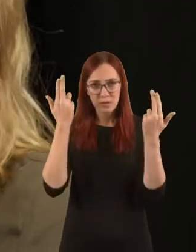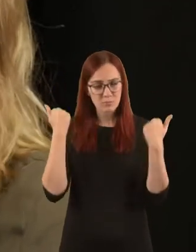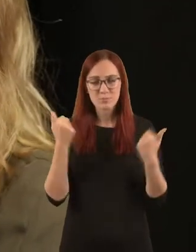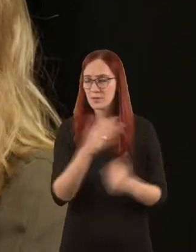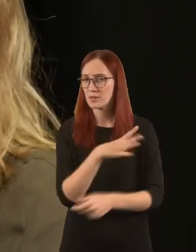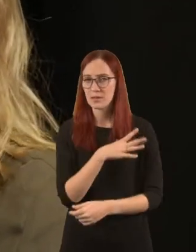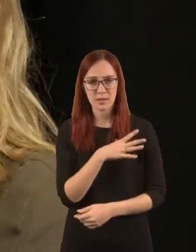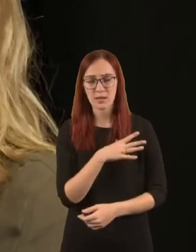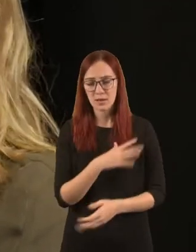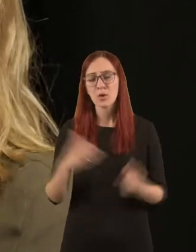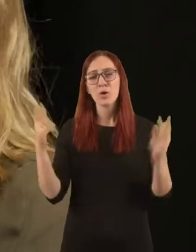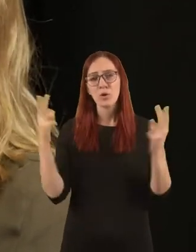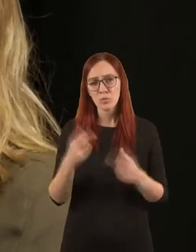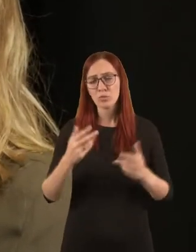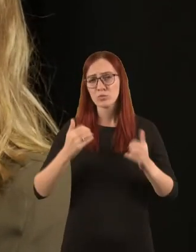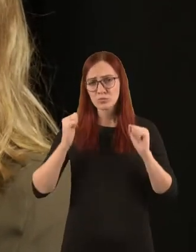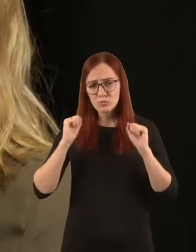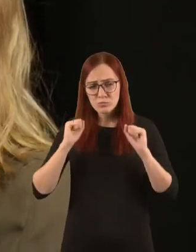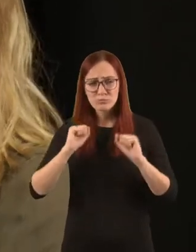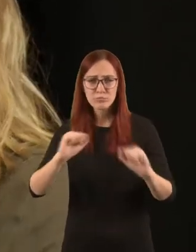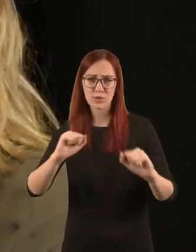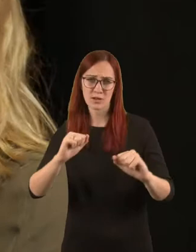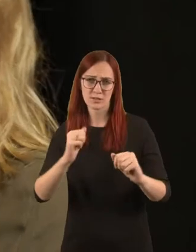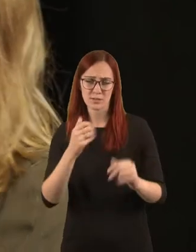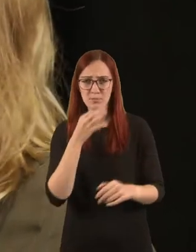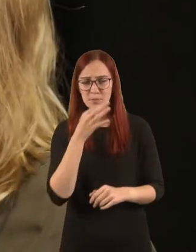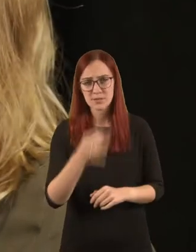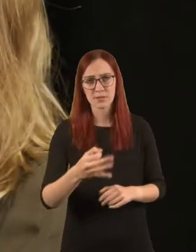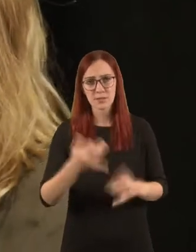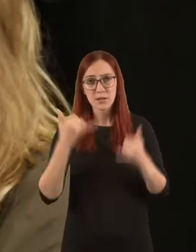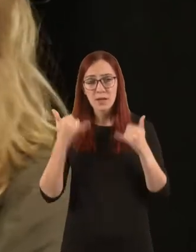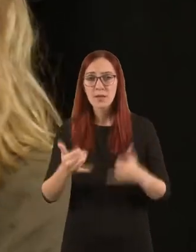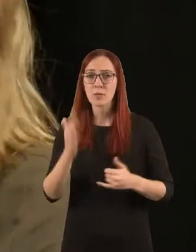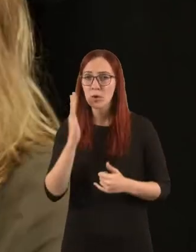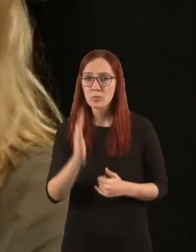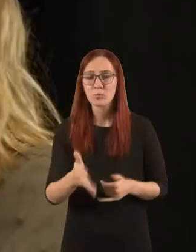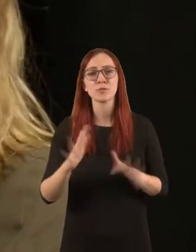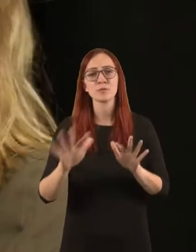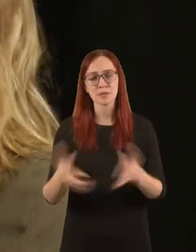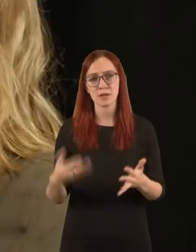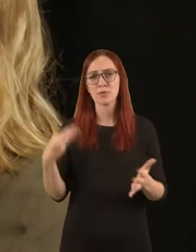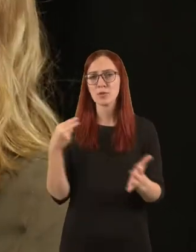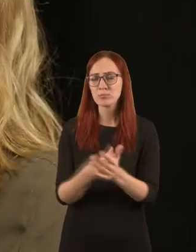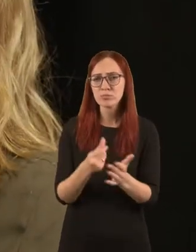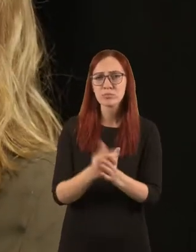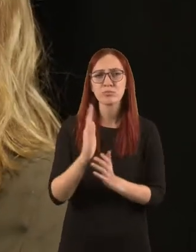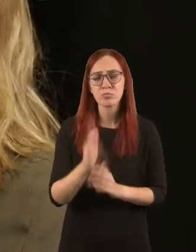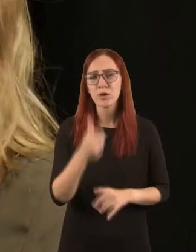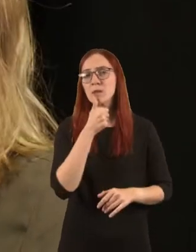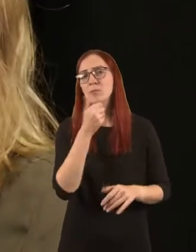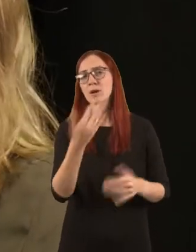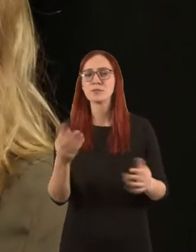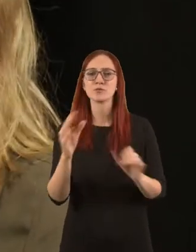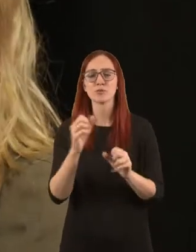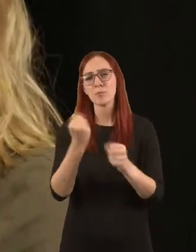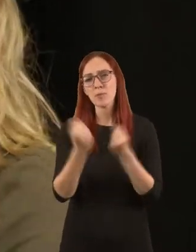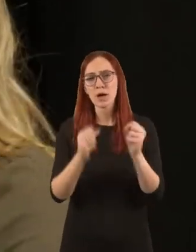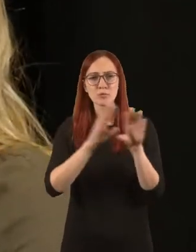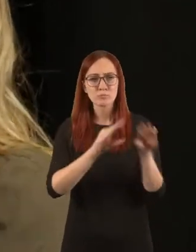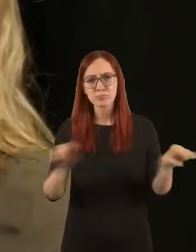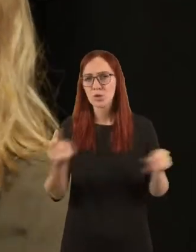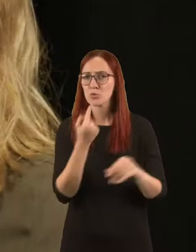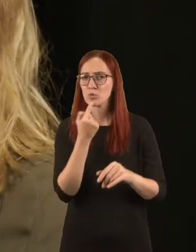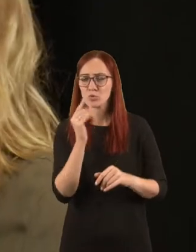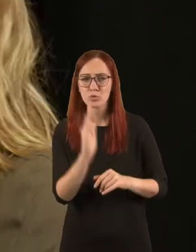certain discussions, compromises are not allowed. We need just to stamp our feet and